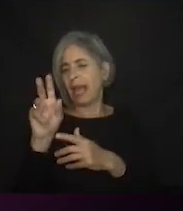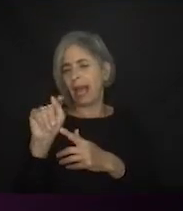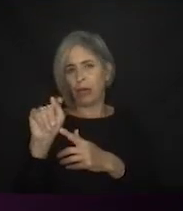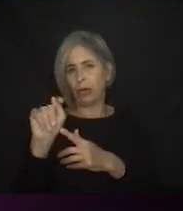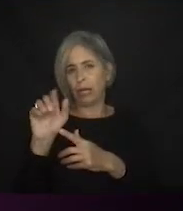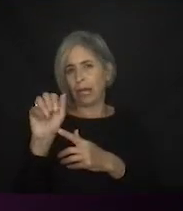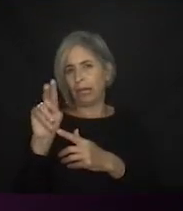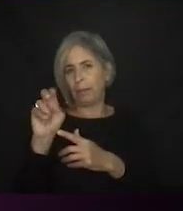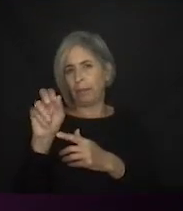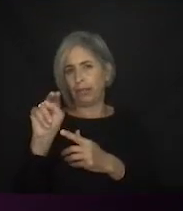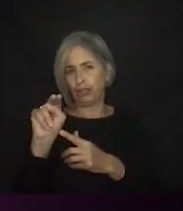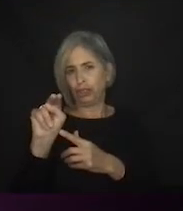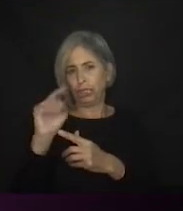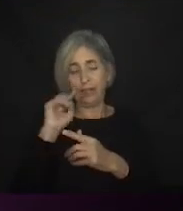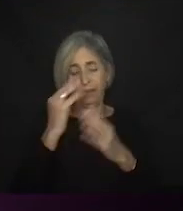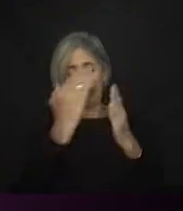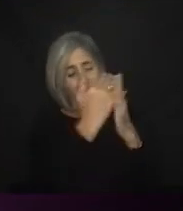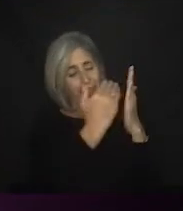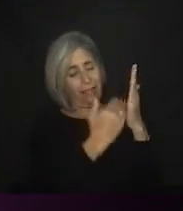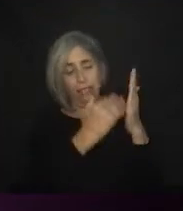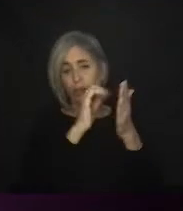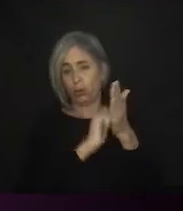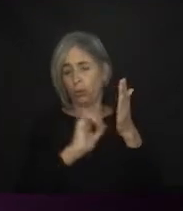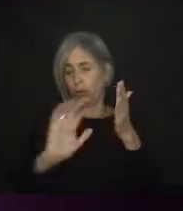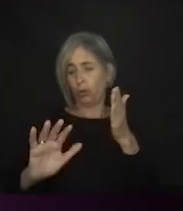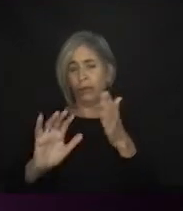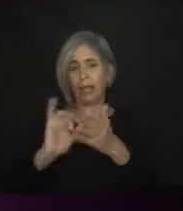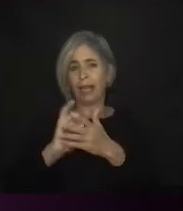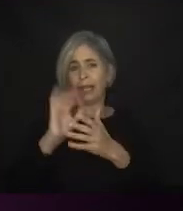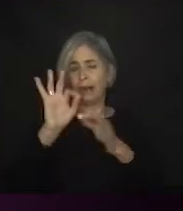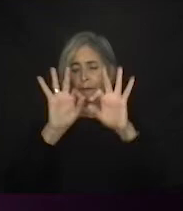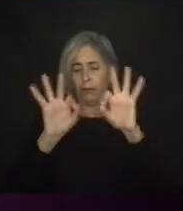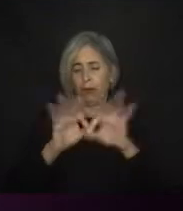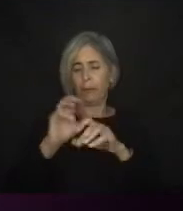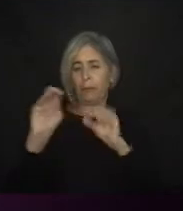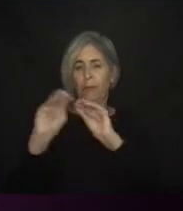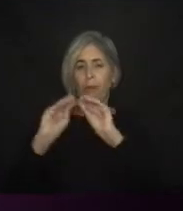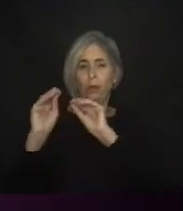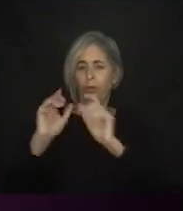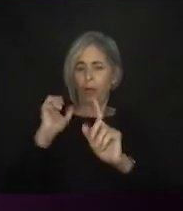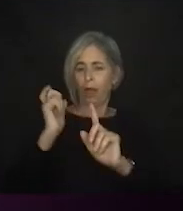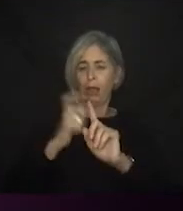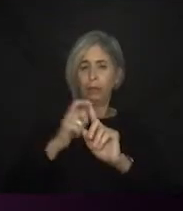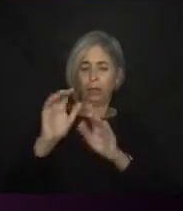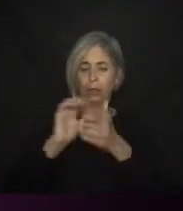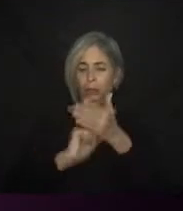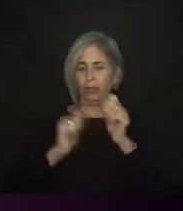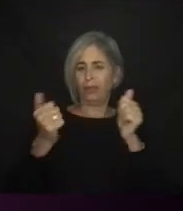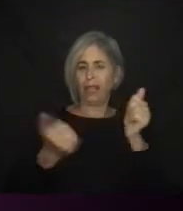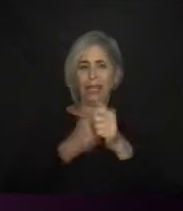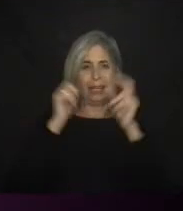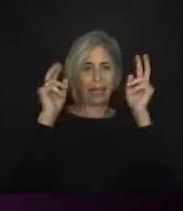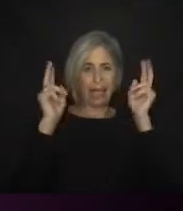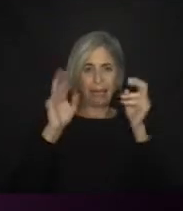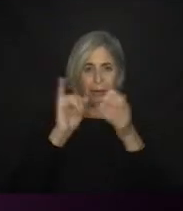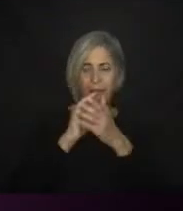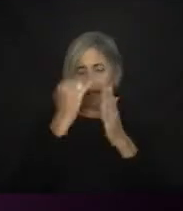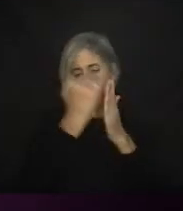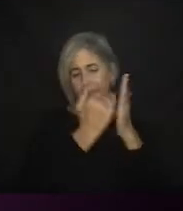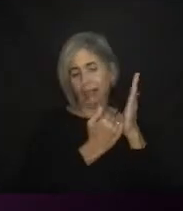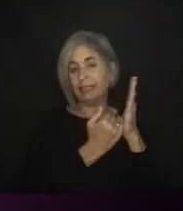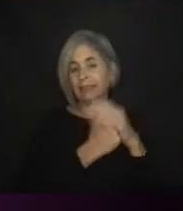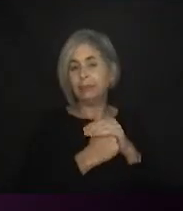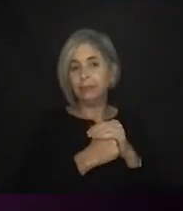animation. So if it's in a list, you can remove that, and then Framer Motion will automatically remove any other items in that